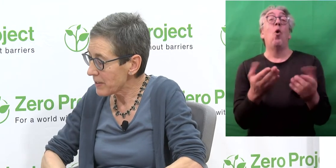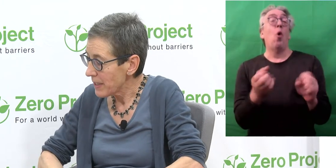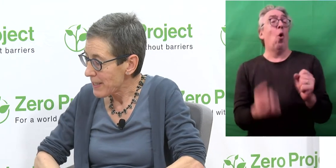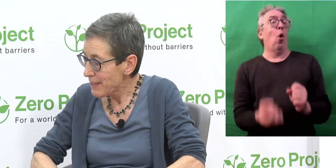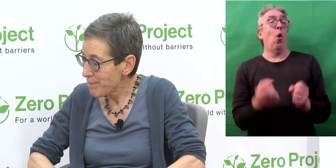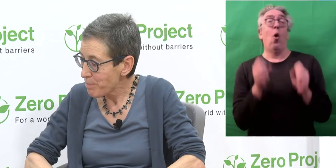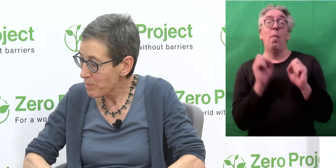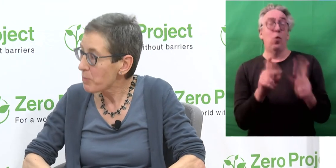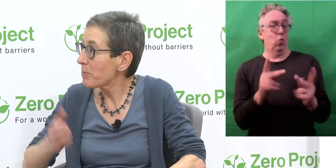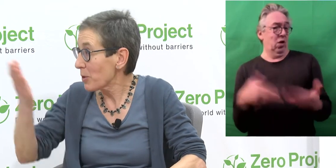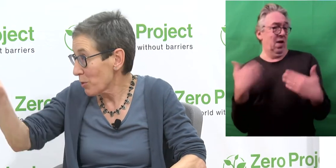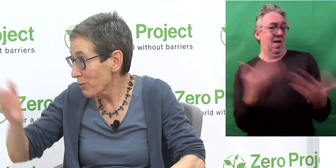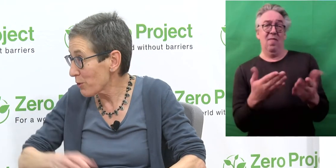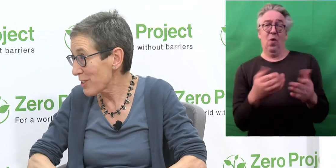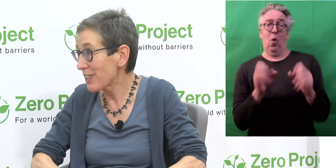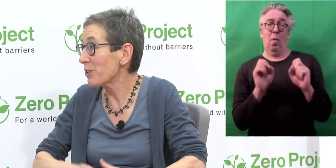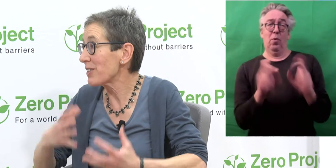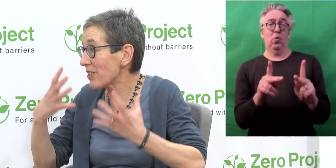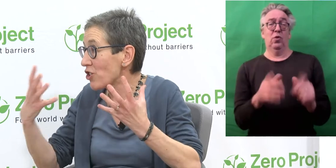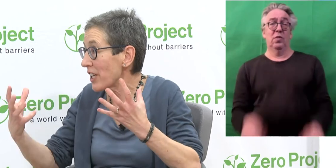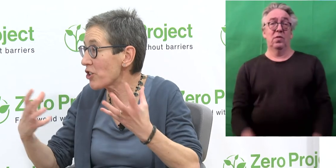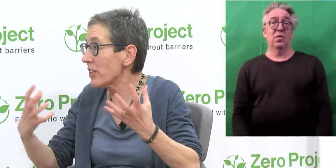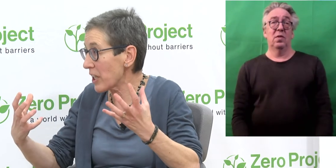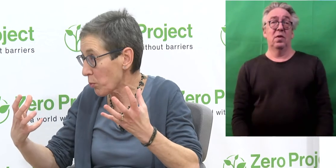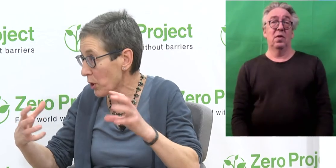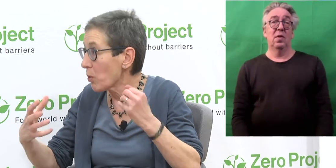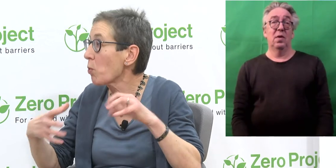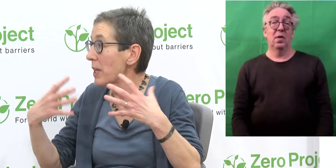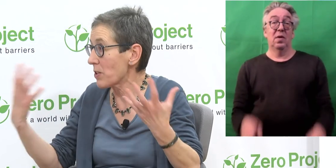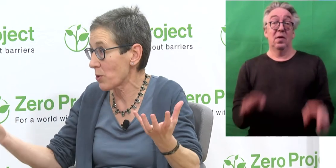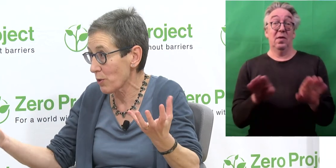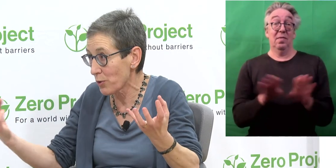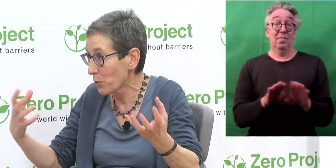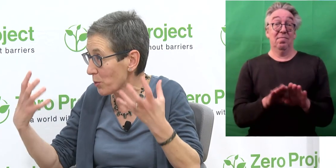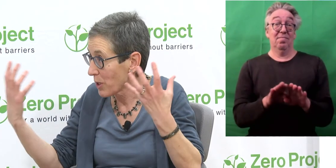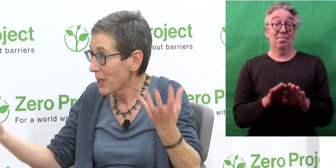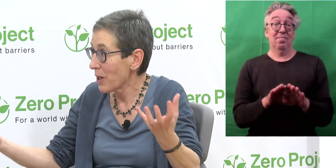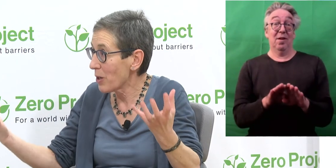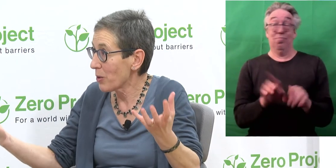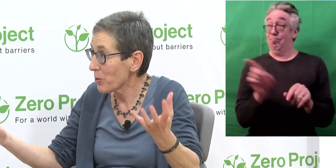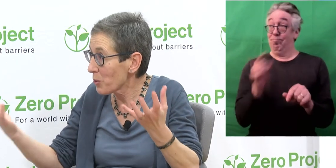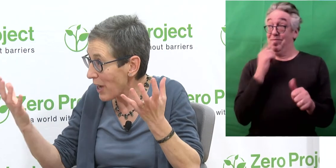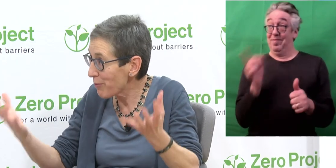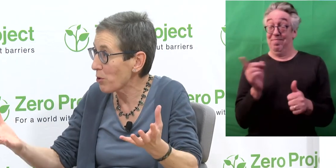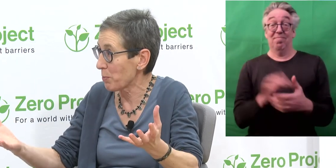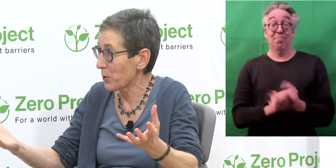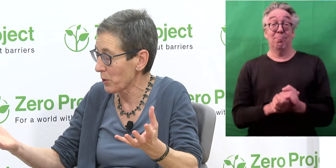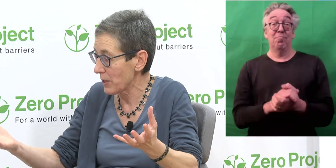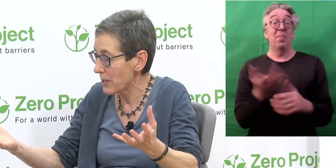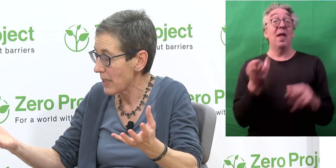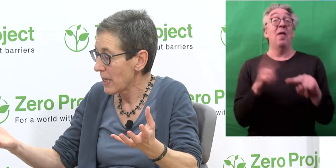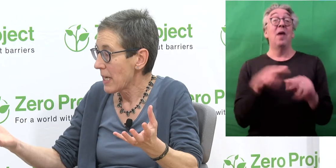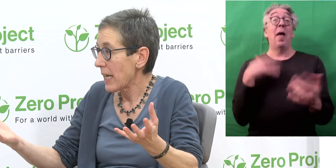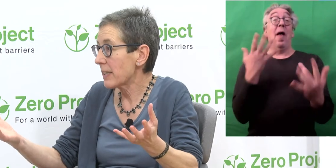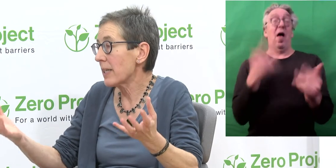And you've already said, you know, this exchange and network, once sort of you have the